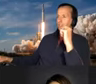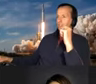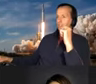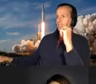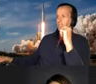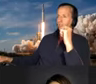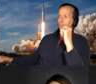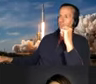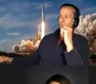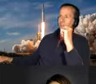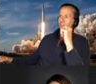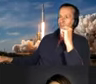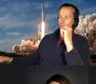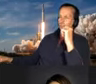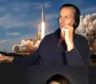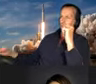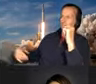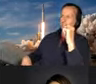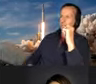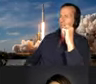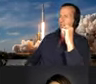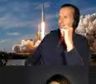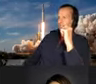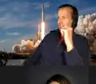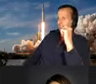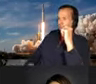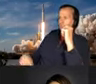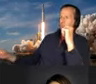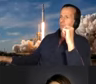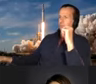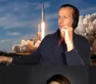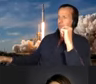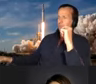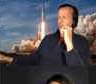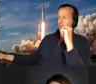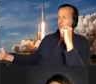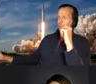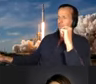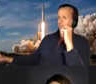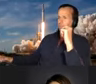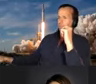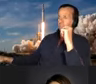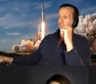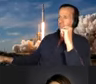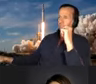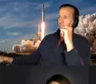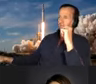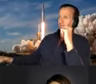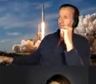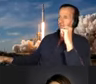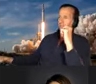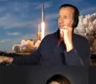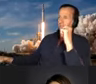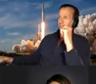so, you know, black points is what they've, so there's a lot of data throughout this paper that is estimated by the